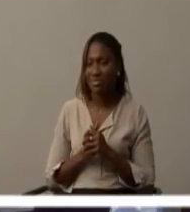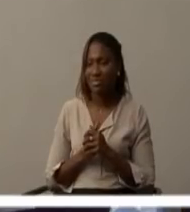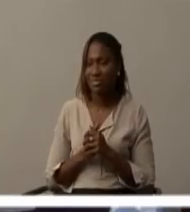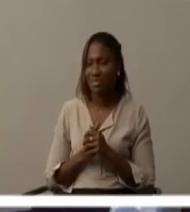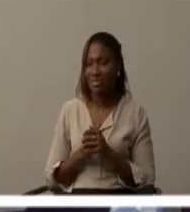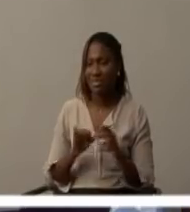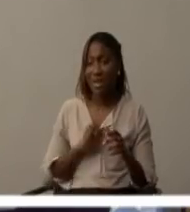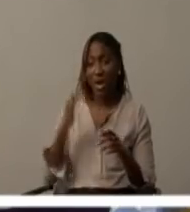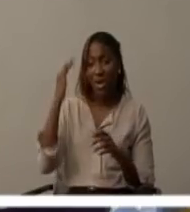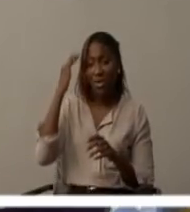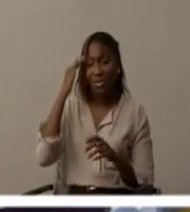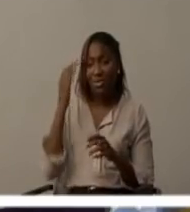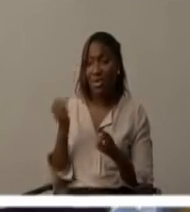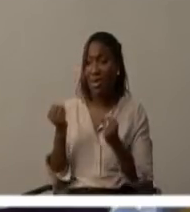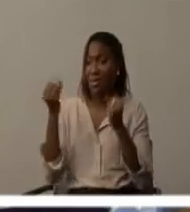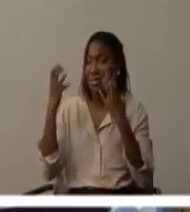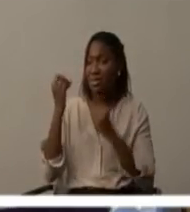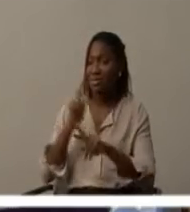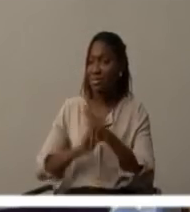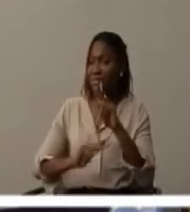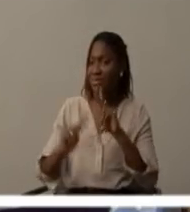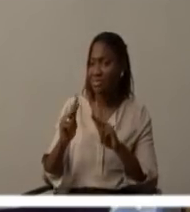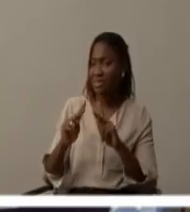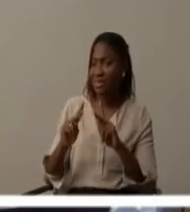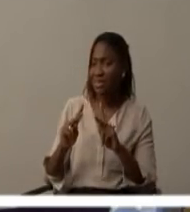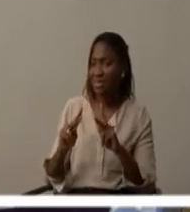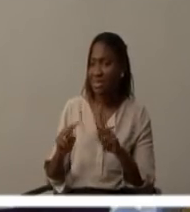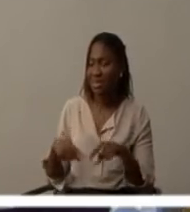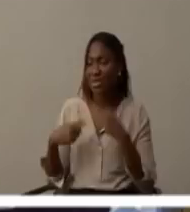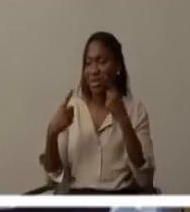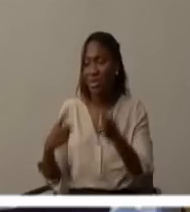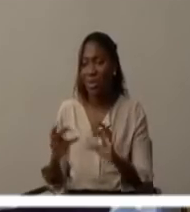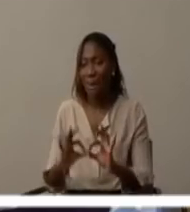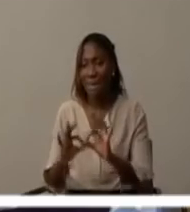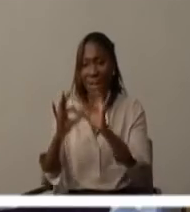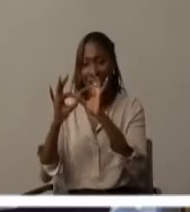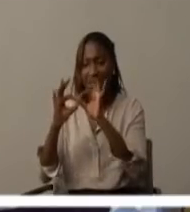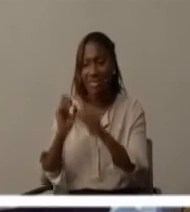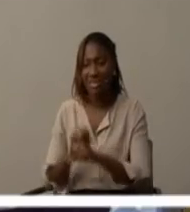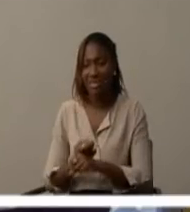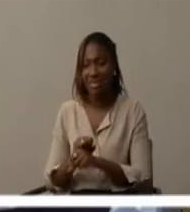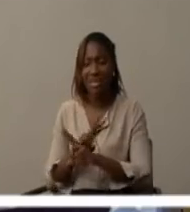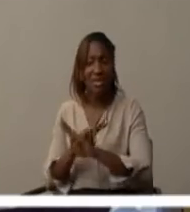I know many of you are partaking in Mass, but no collection. Well, we have announcements.